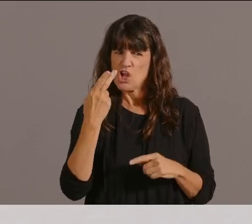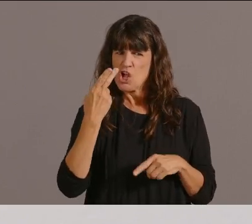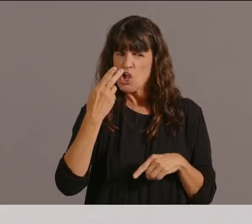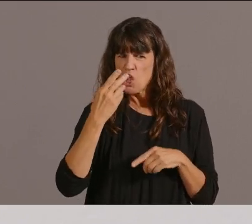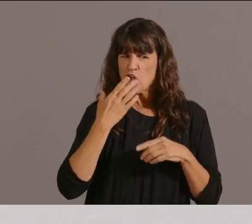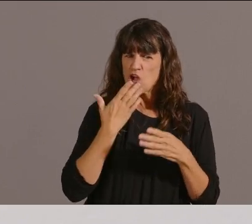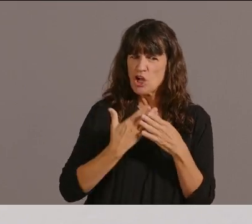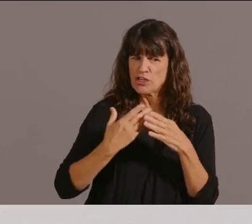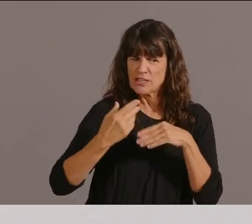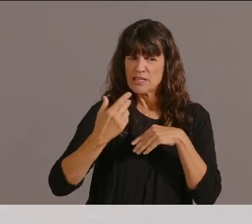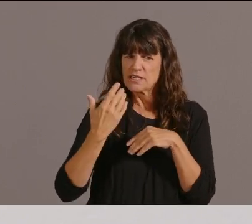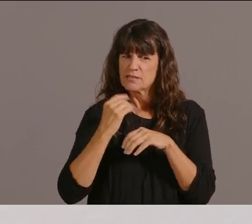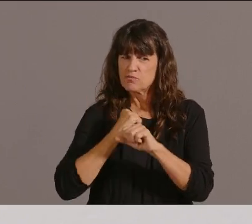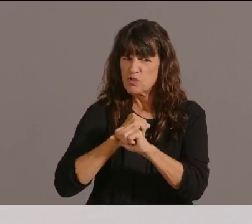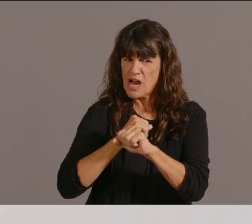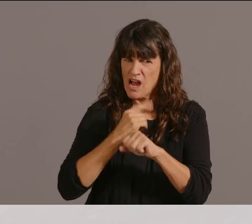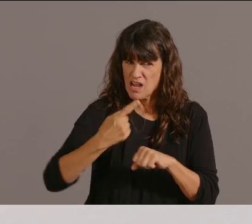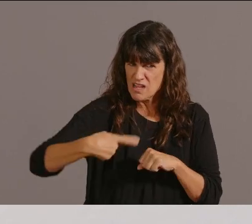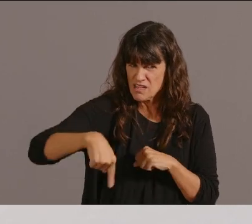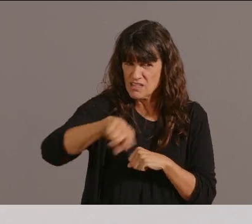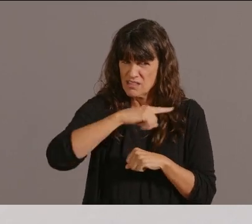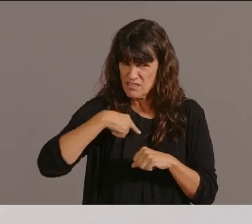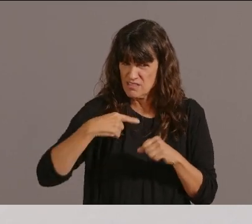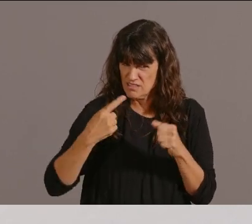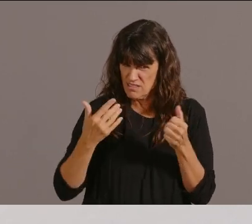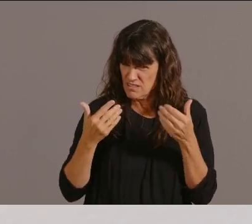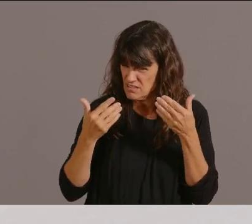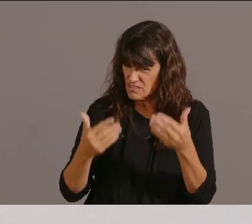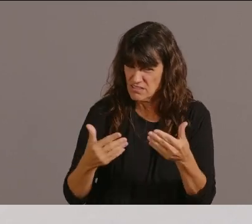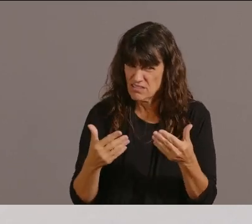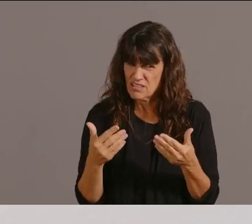the 5-yard line. You punch it through.